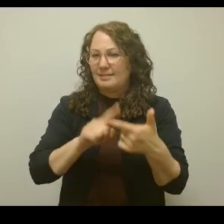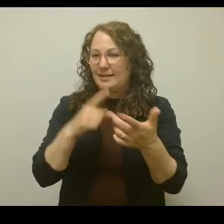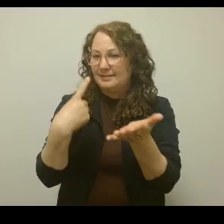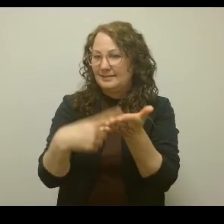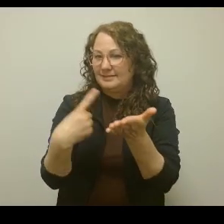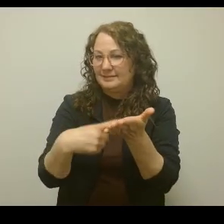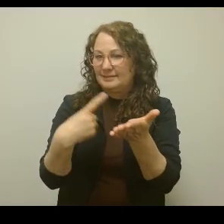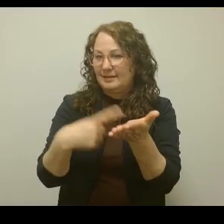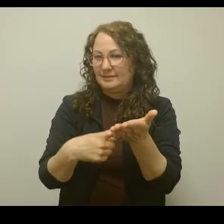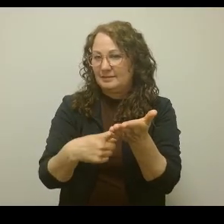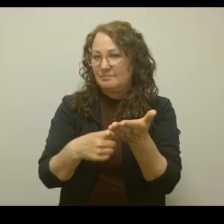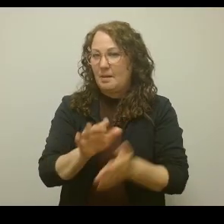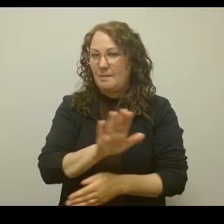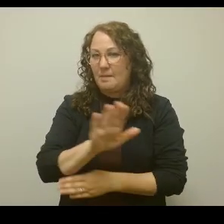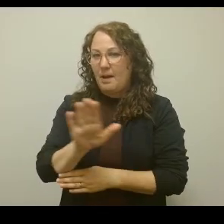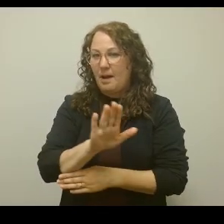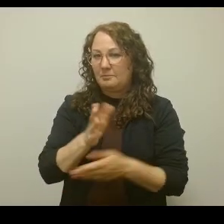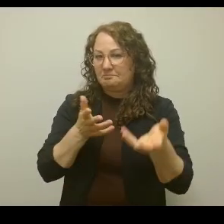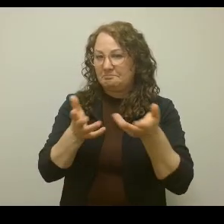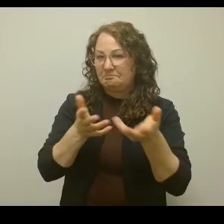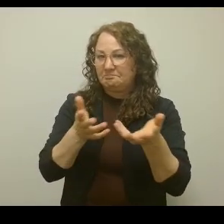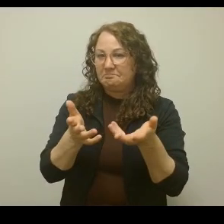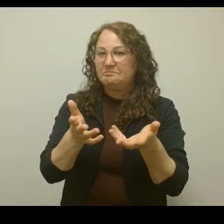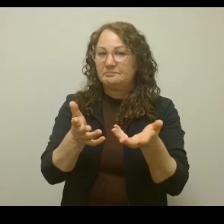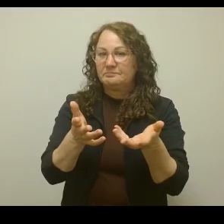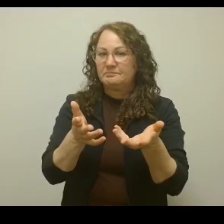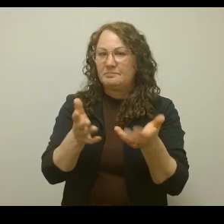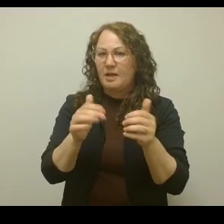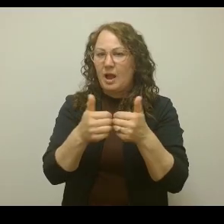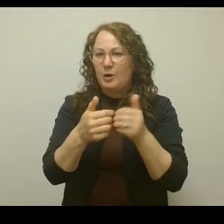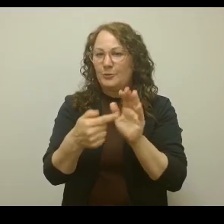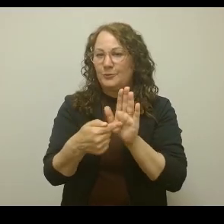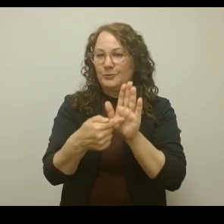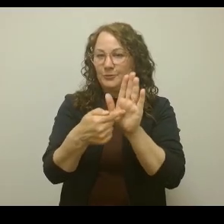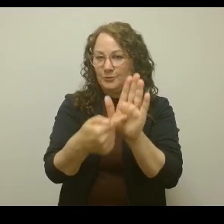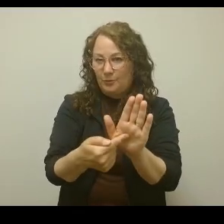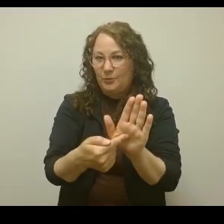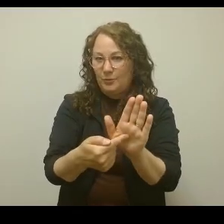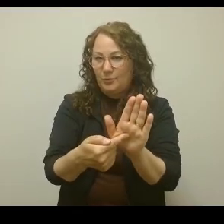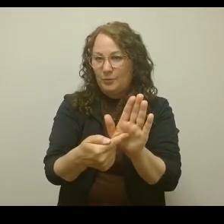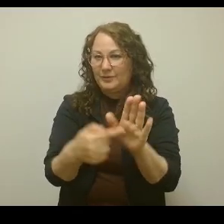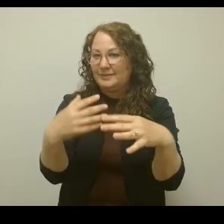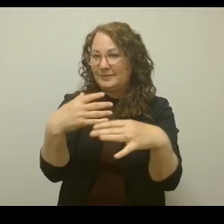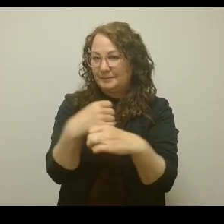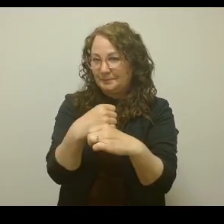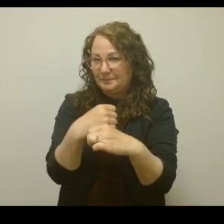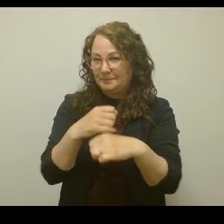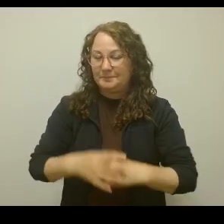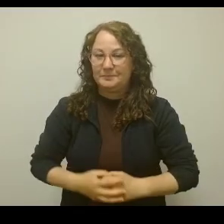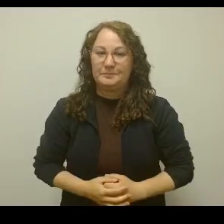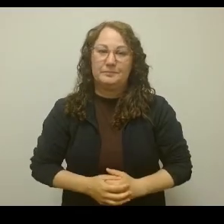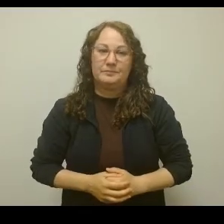bit about how it demonstrates summary.